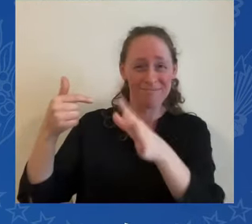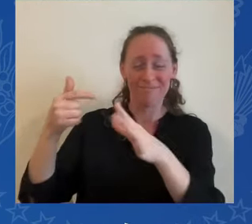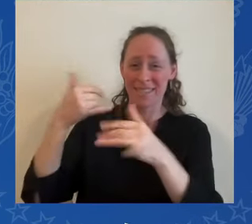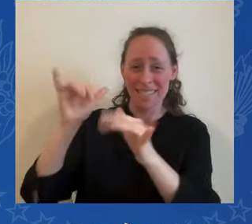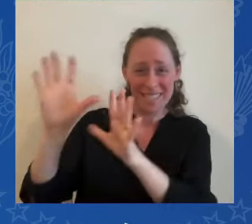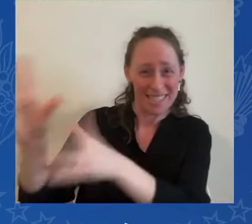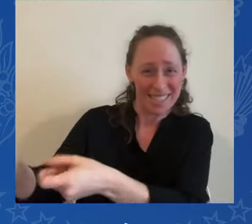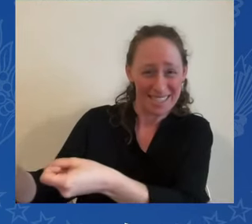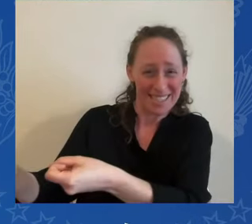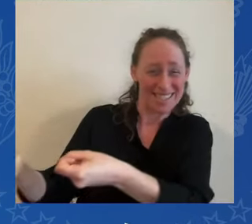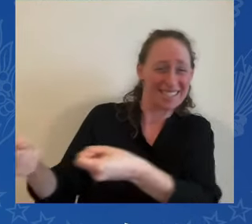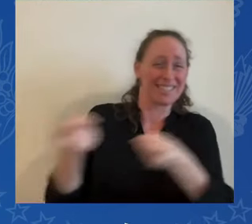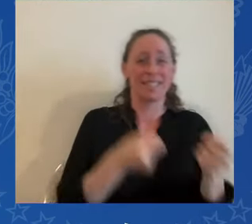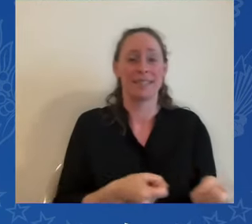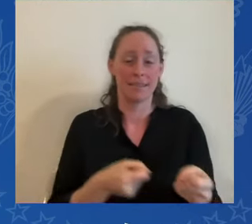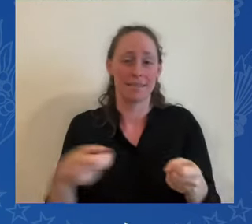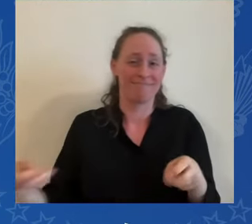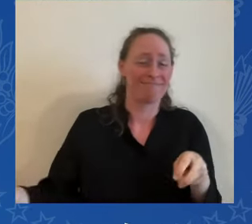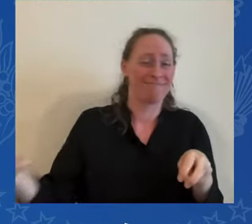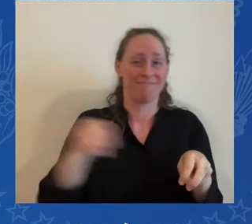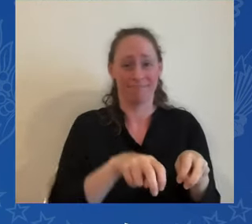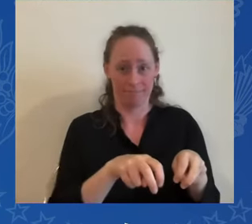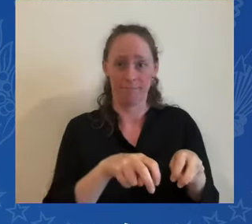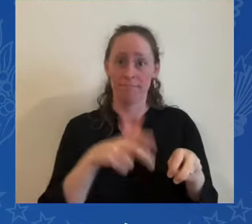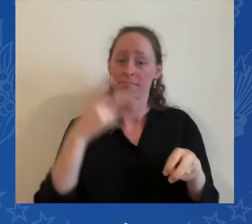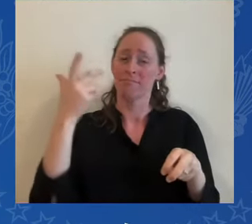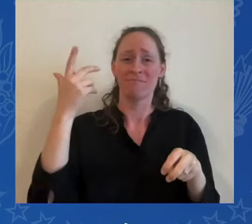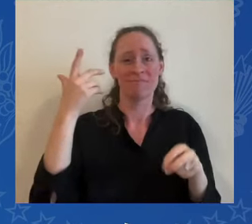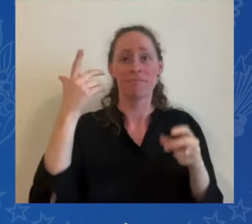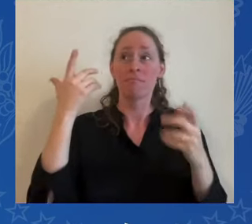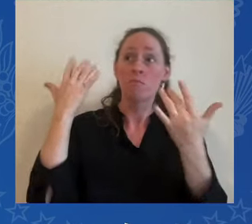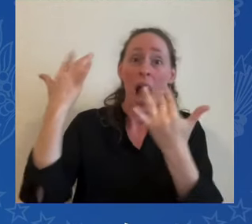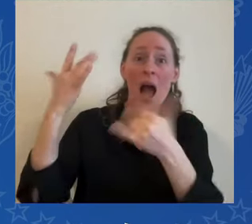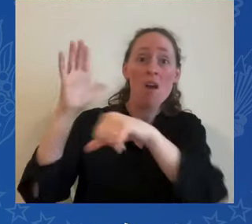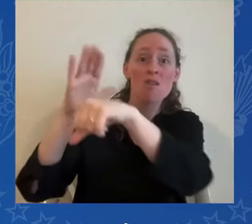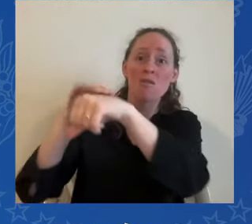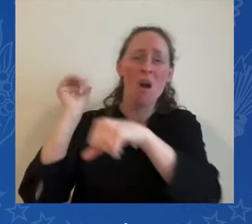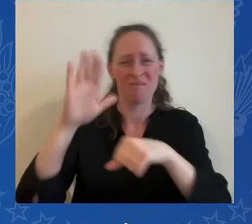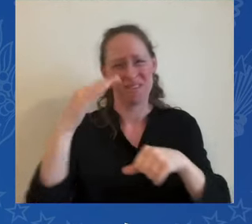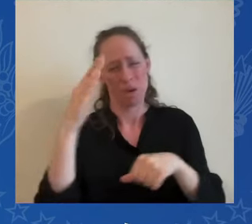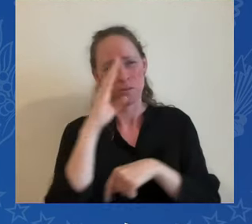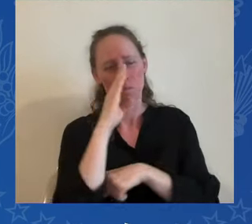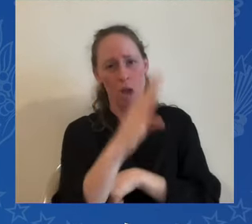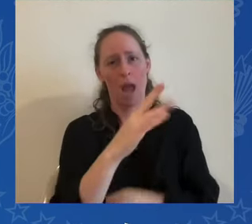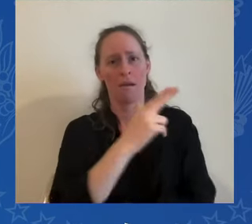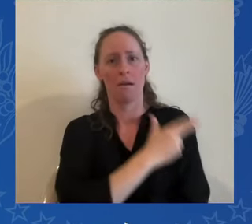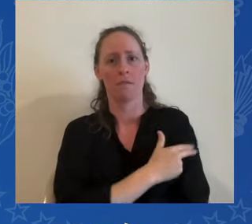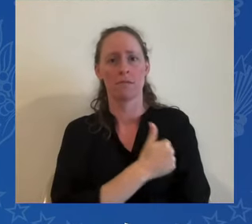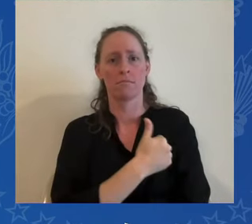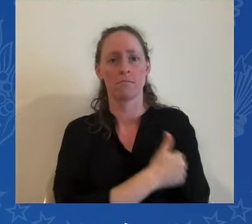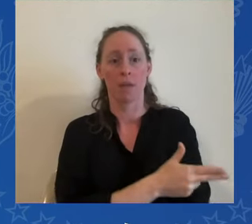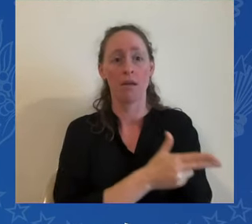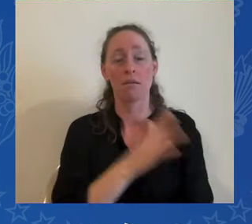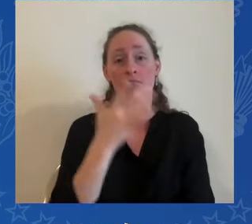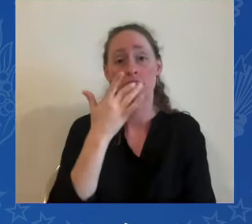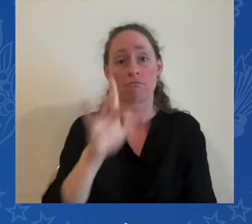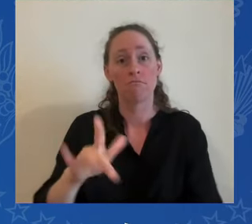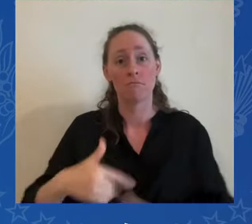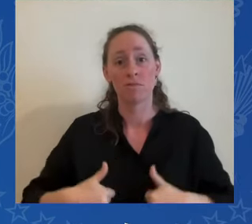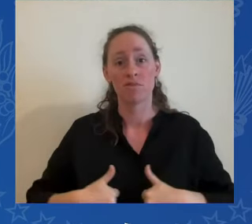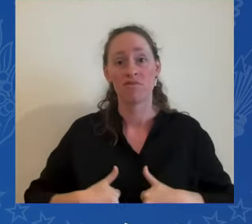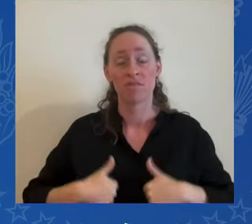died. Thanks to Corporal Farmer, he survived, and he can be a dad to his three young boys who I got to meet